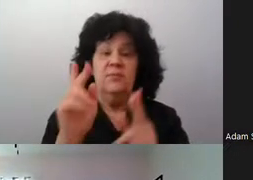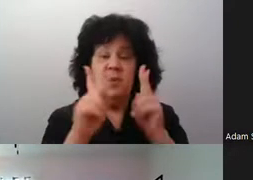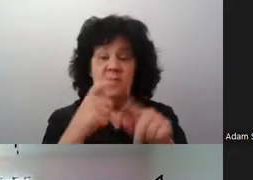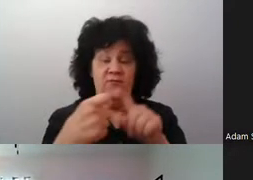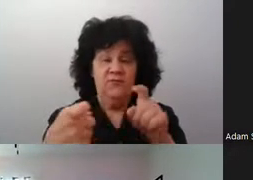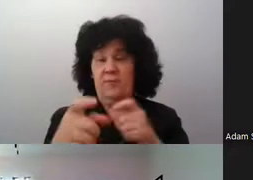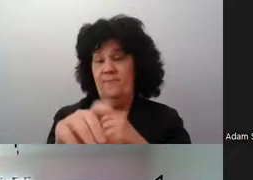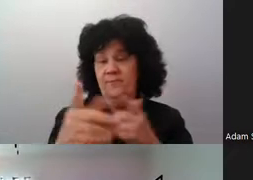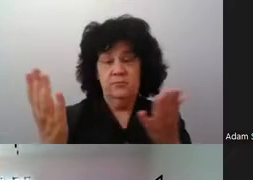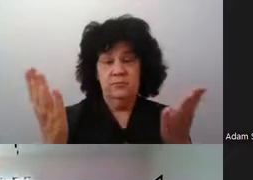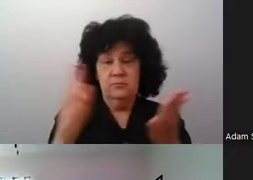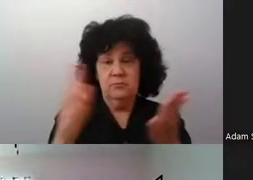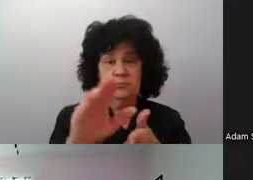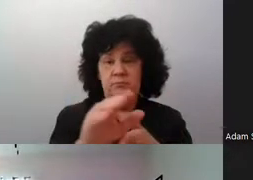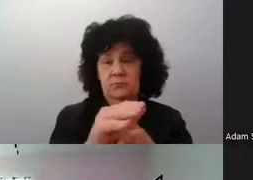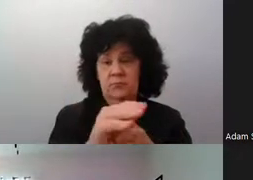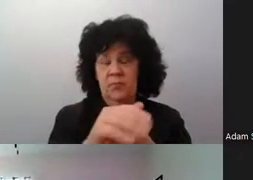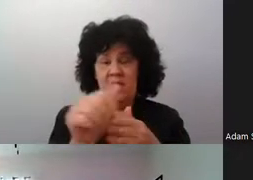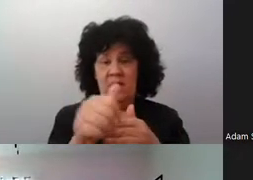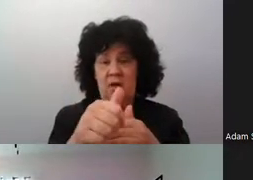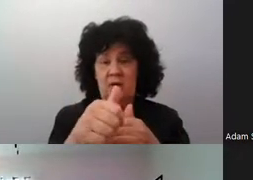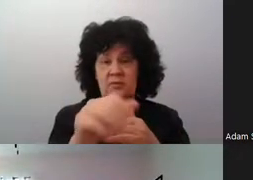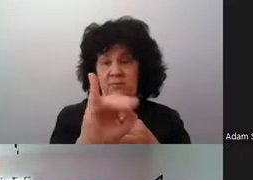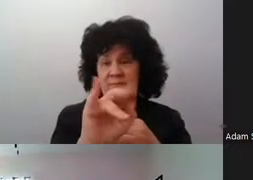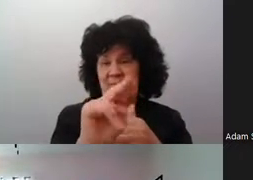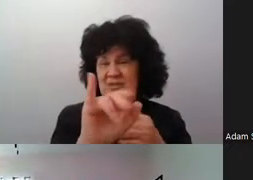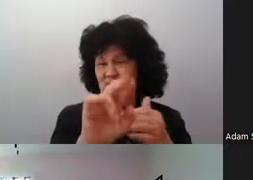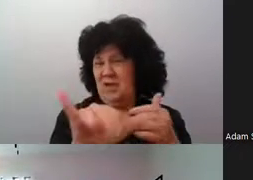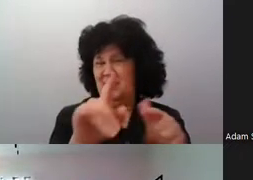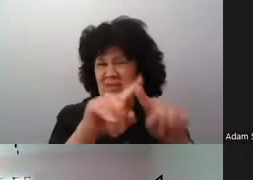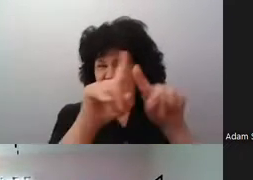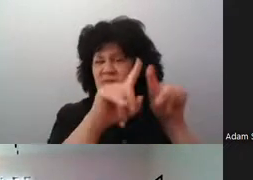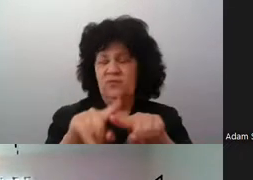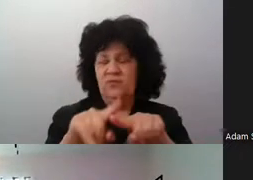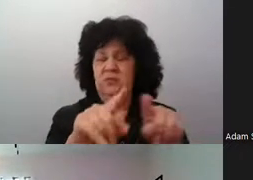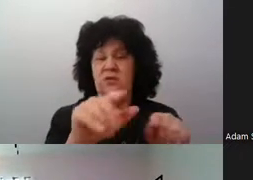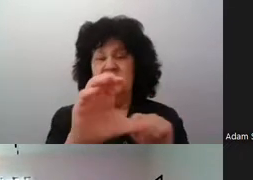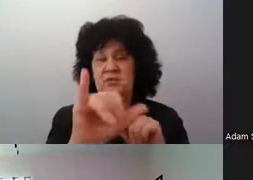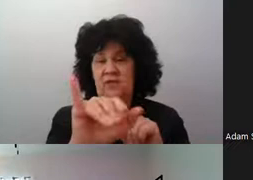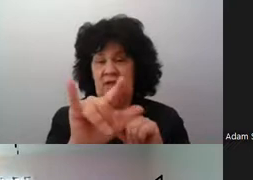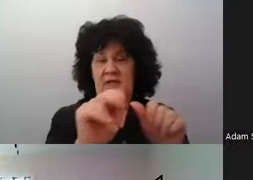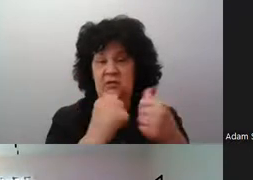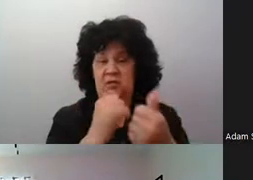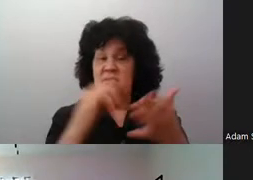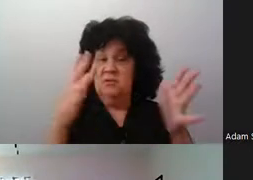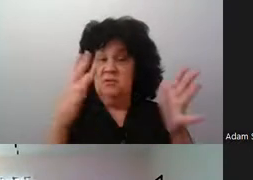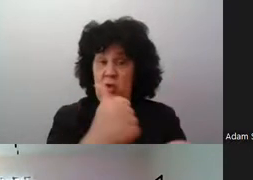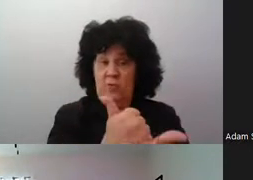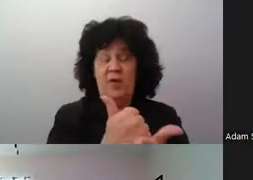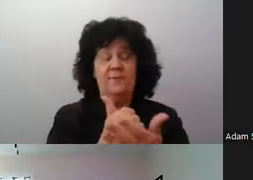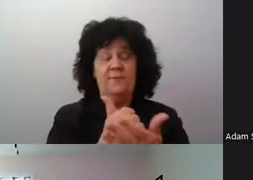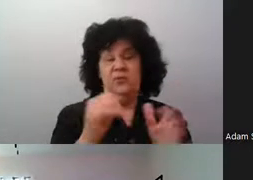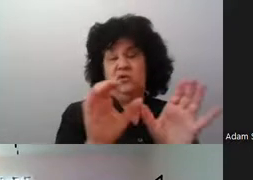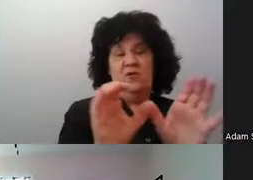in from other civilian agencies or DoD that are already certified, right? But the way procurement